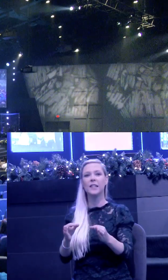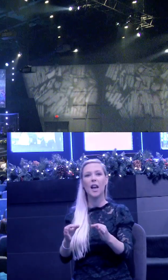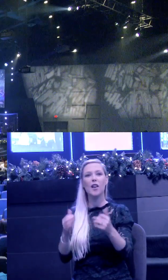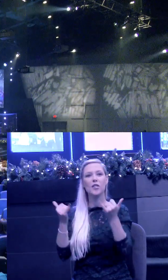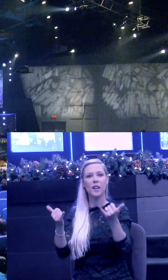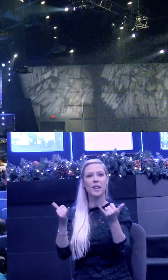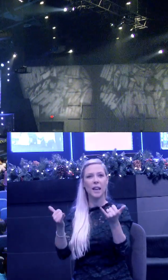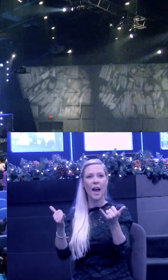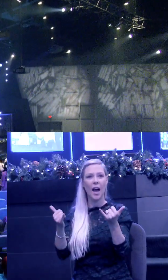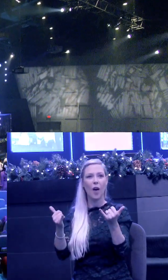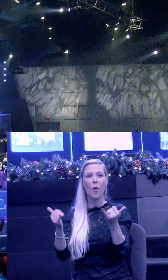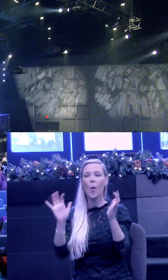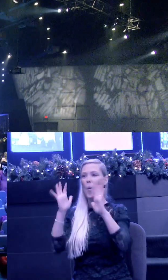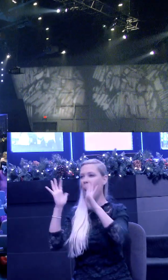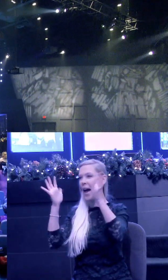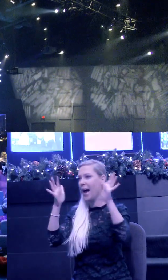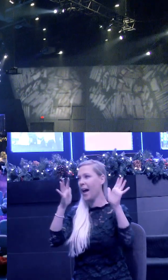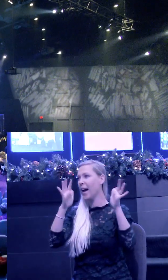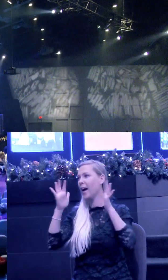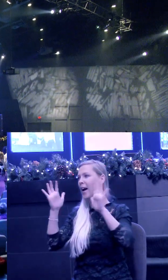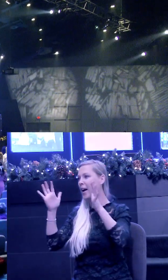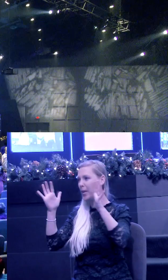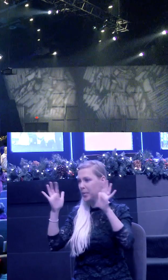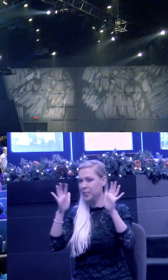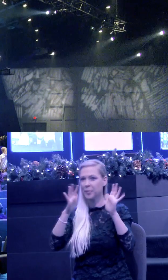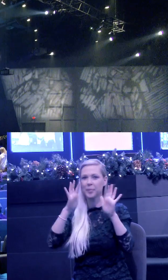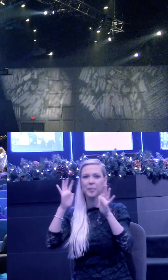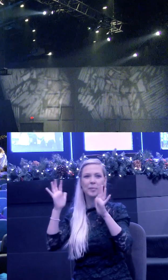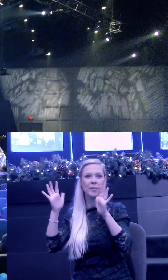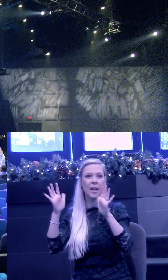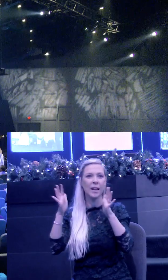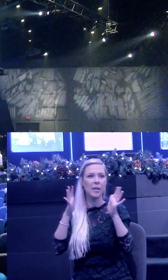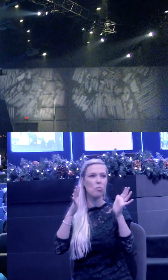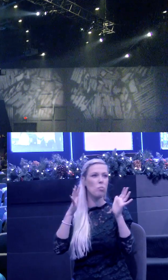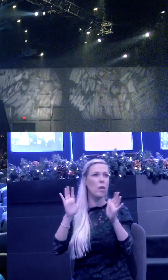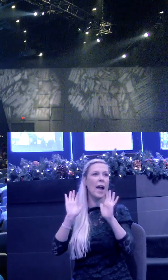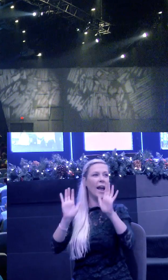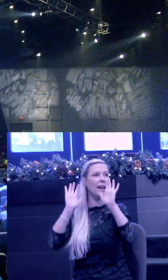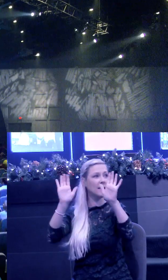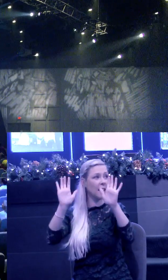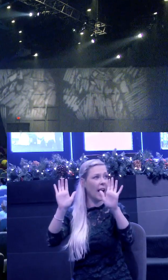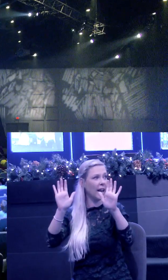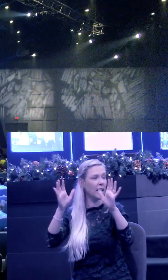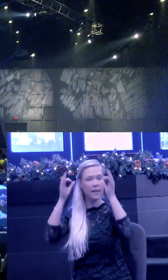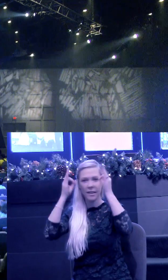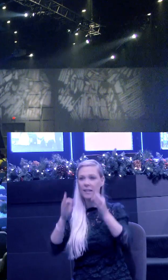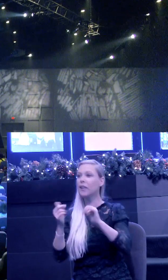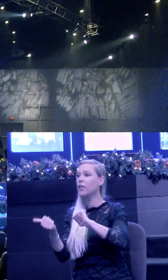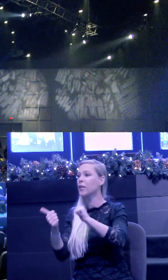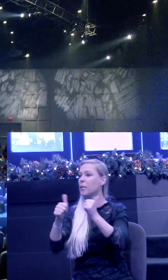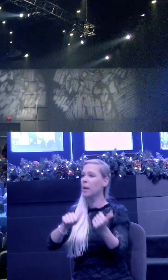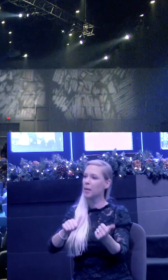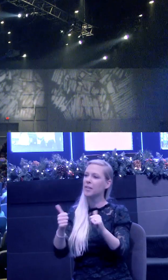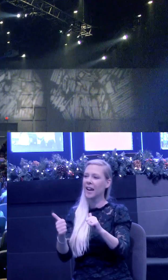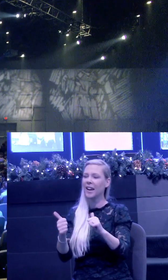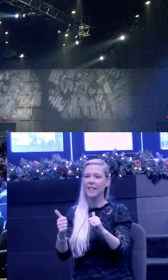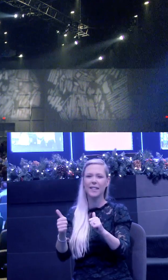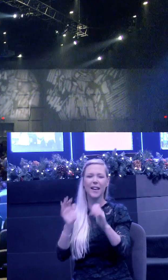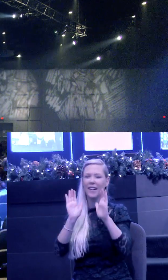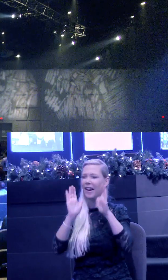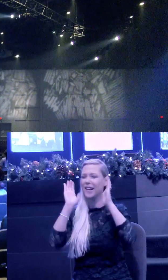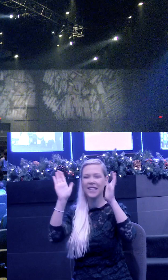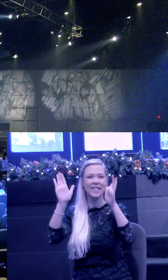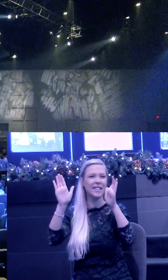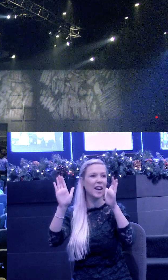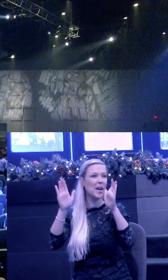now. We just want to say way to go in that. Just, we're so excited about those decisions that so many of you guys have made. It's so awesome. It